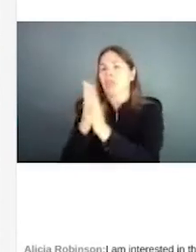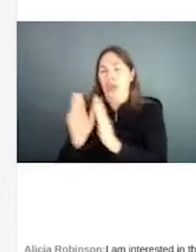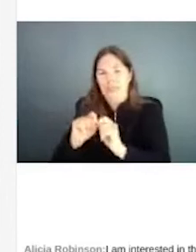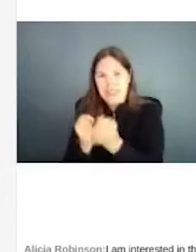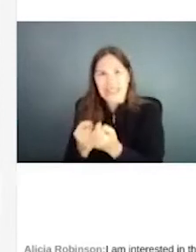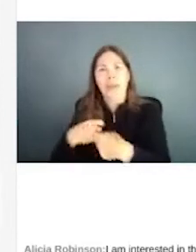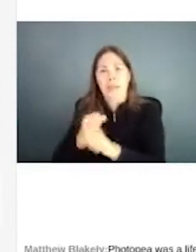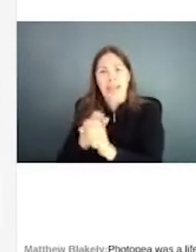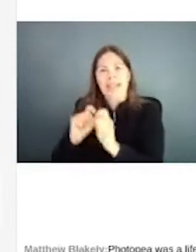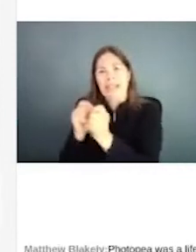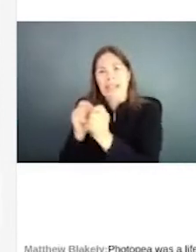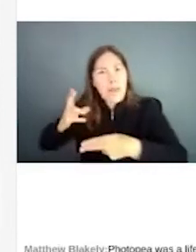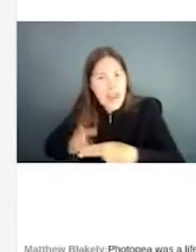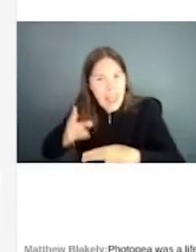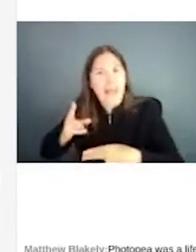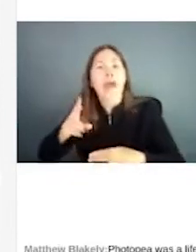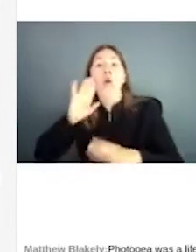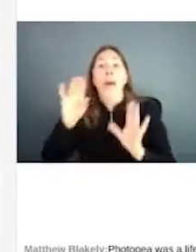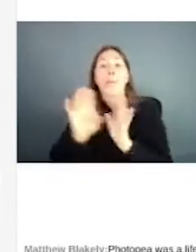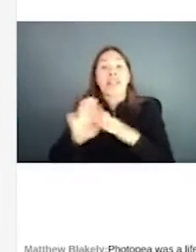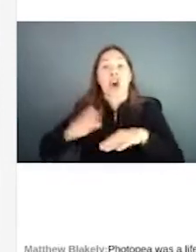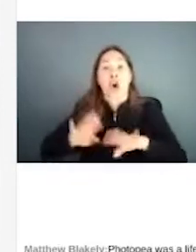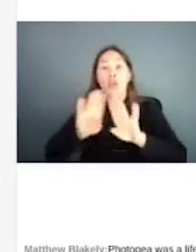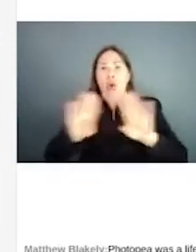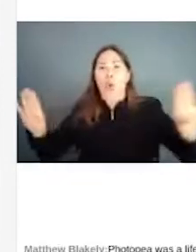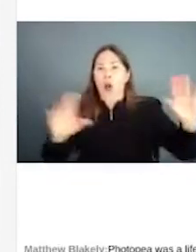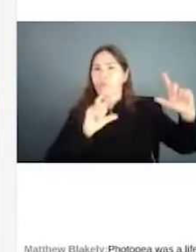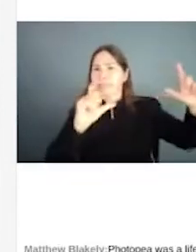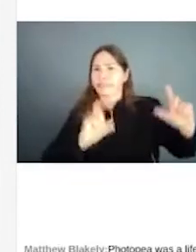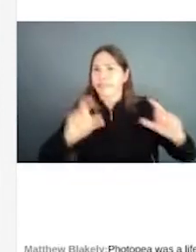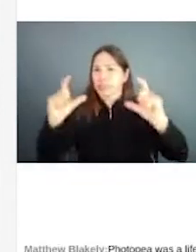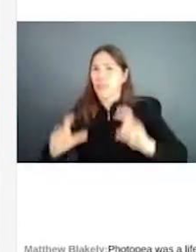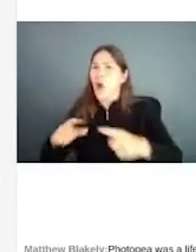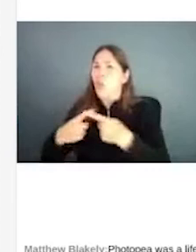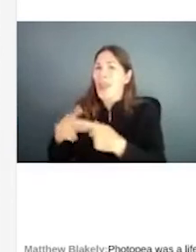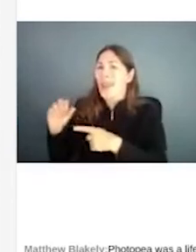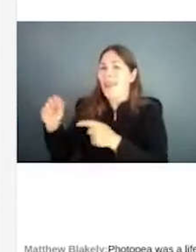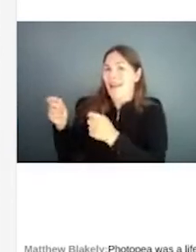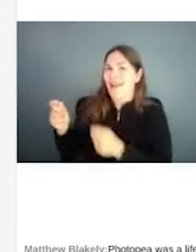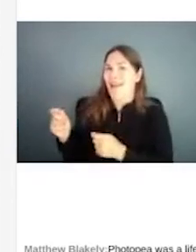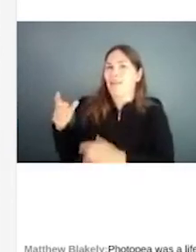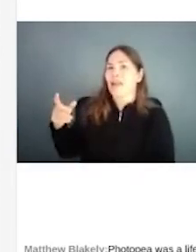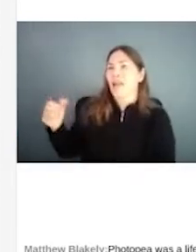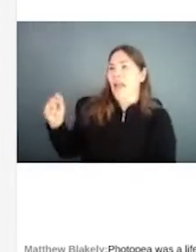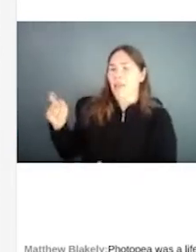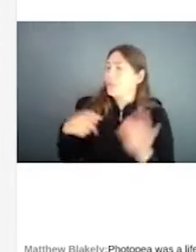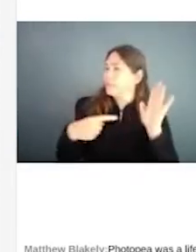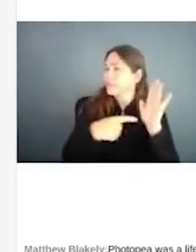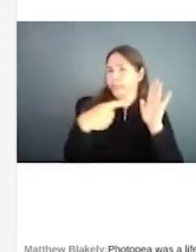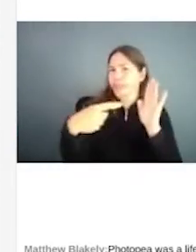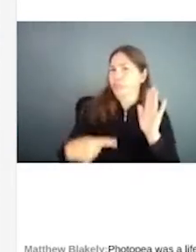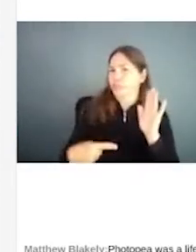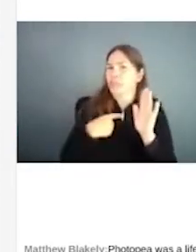create a team name. I will put pictures up on the wall, so when admin comes in, I can point and refer to learning teams 5 or